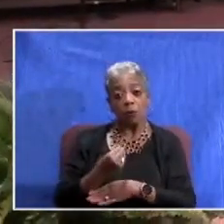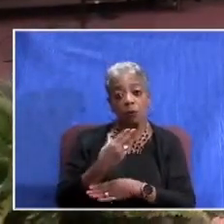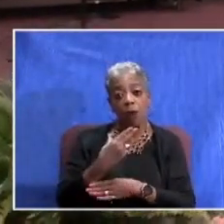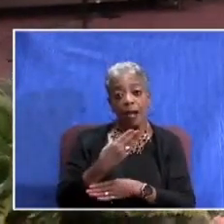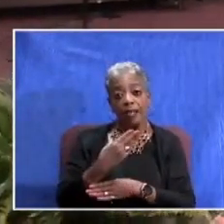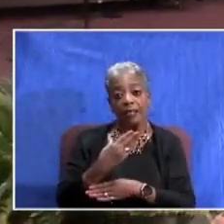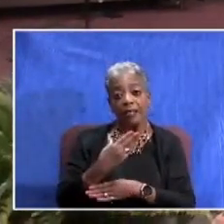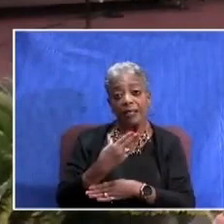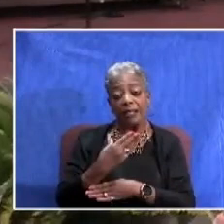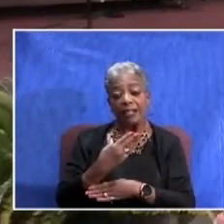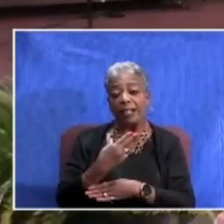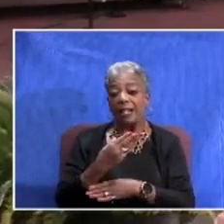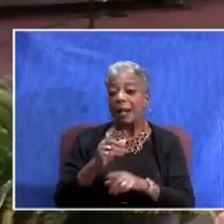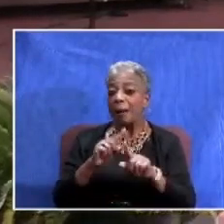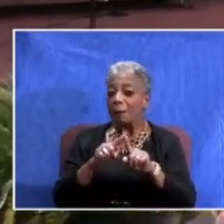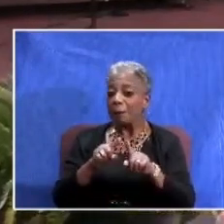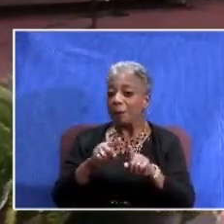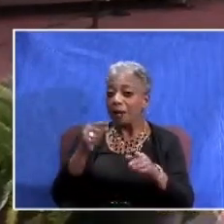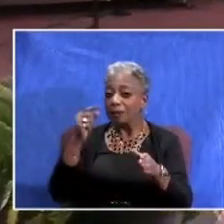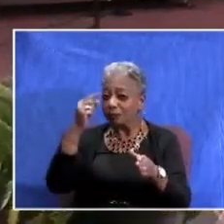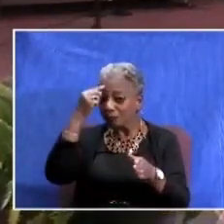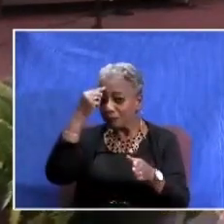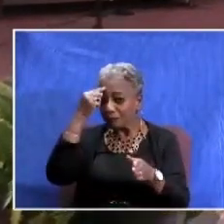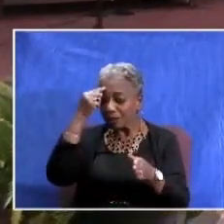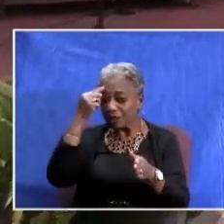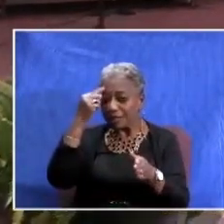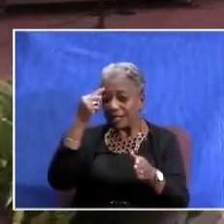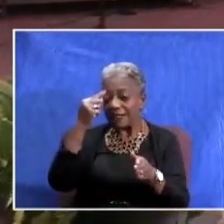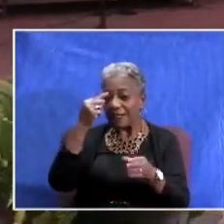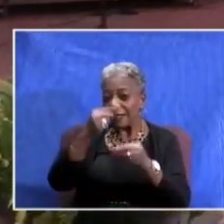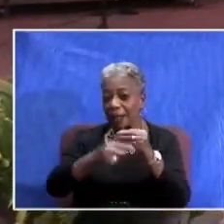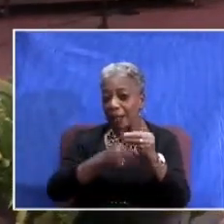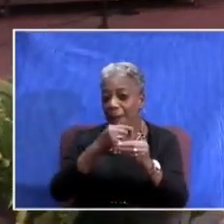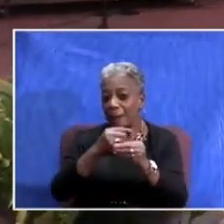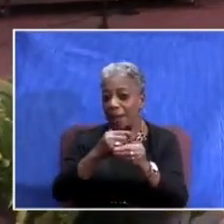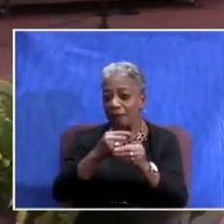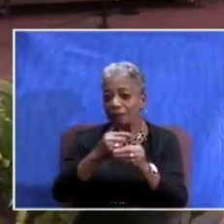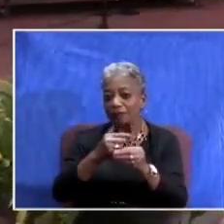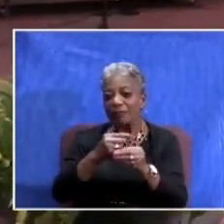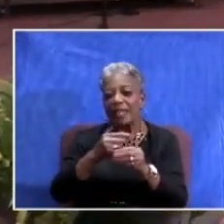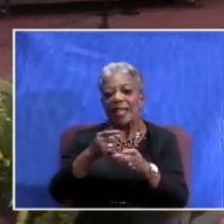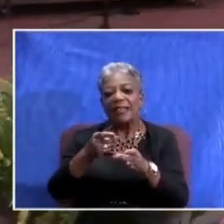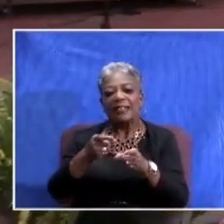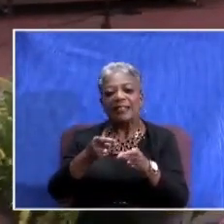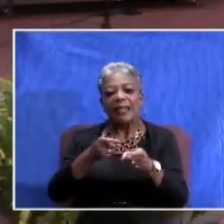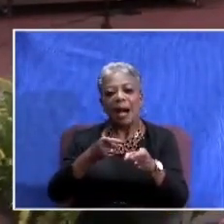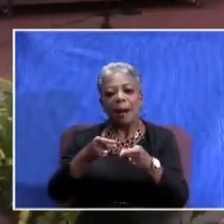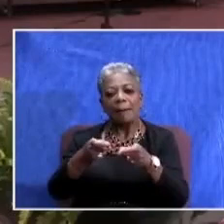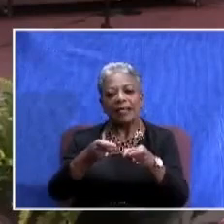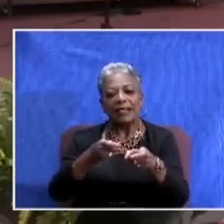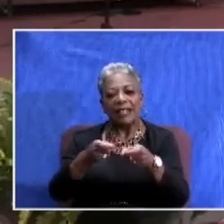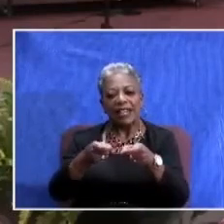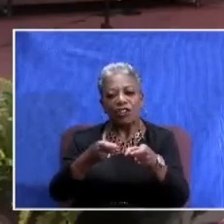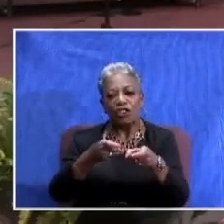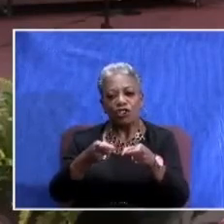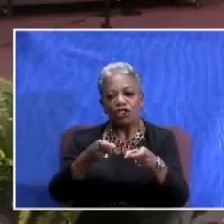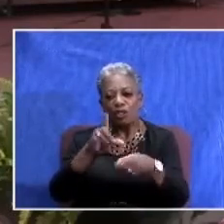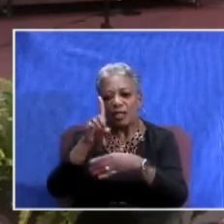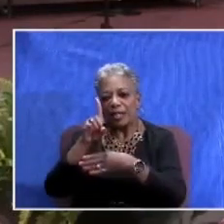See, the arrangement is domination, subordination. Domination, subordination.